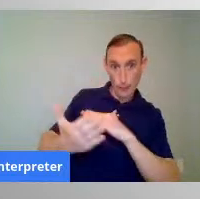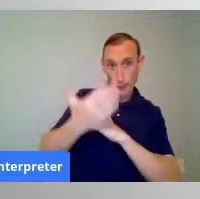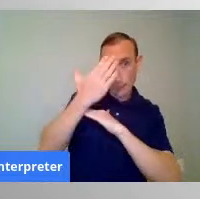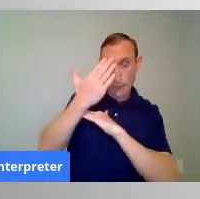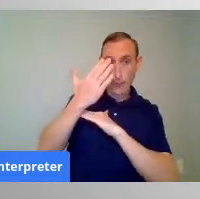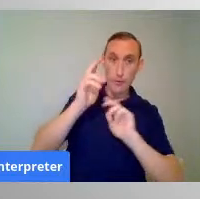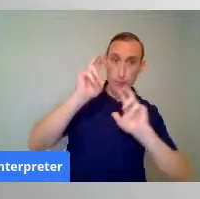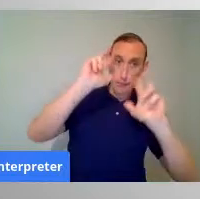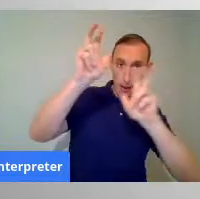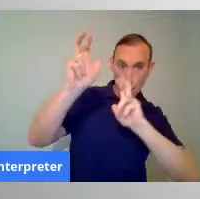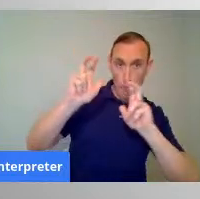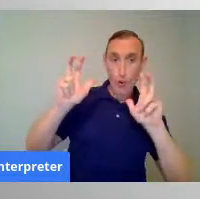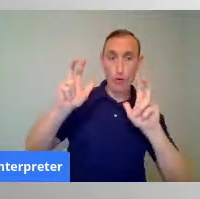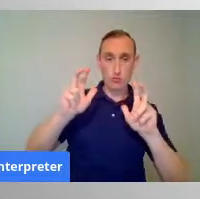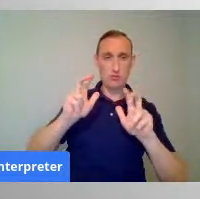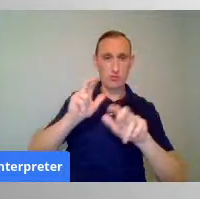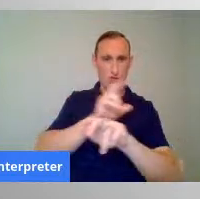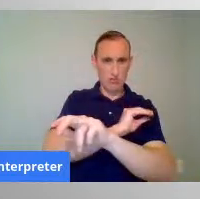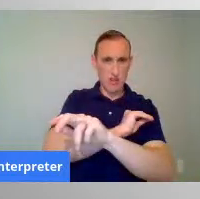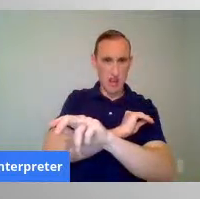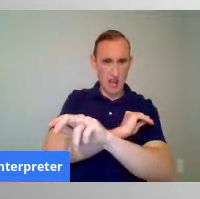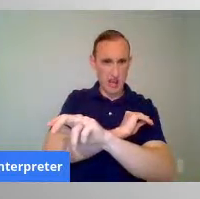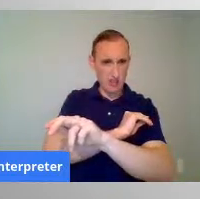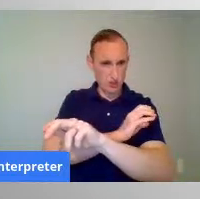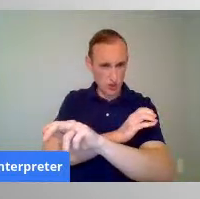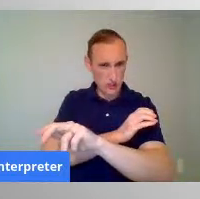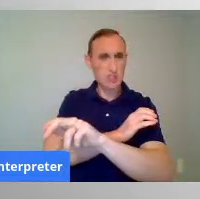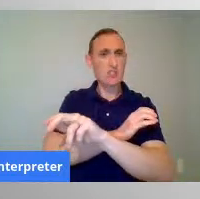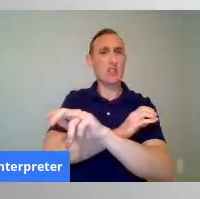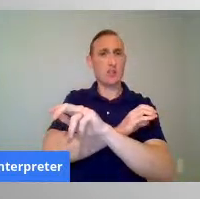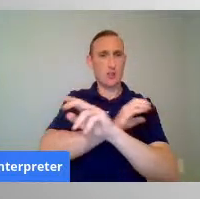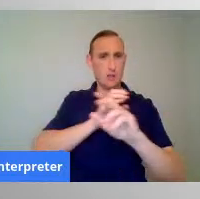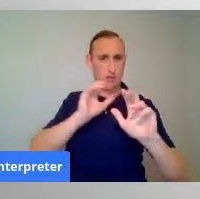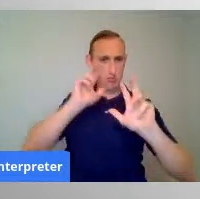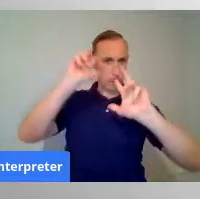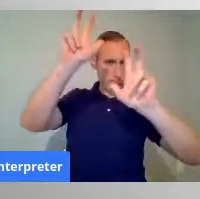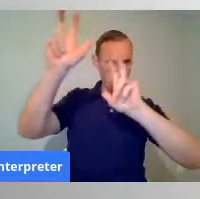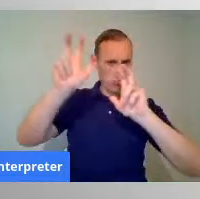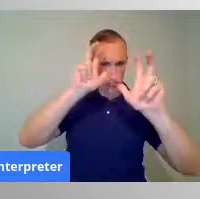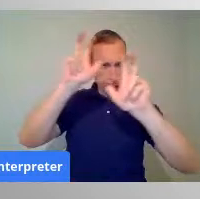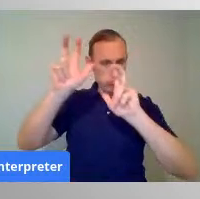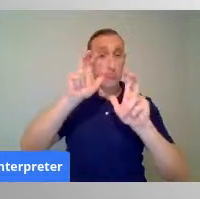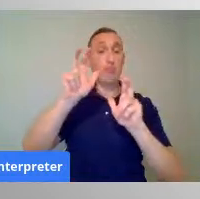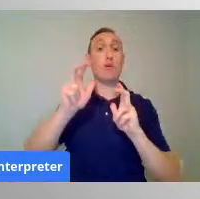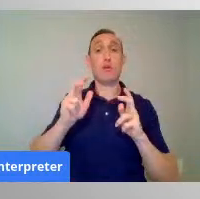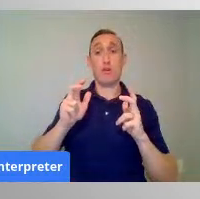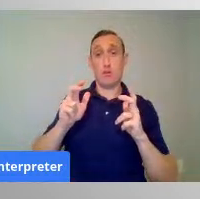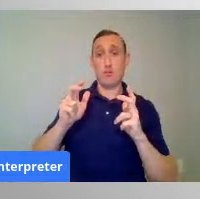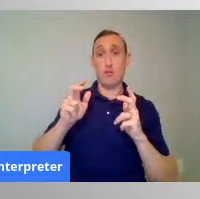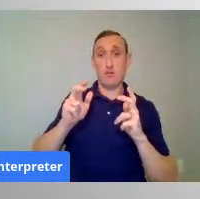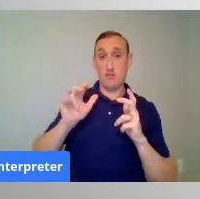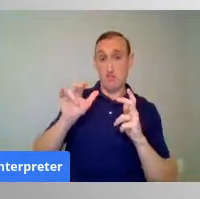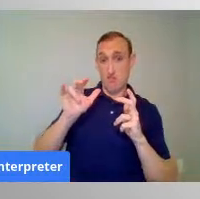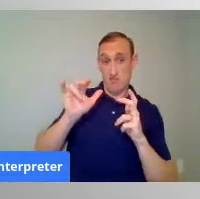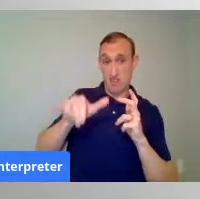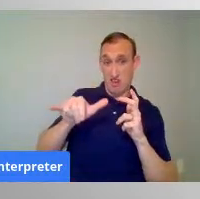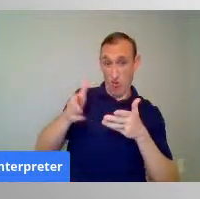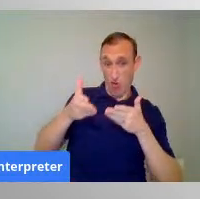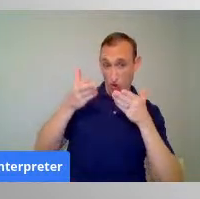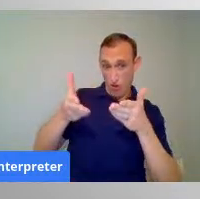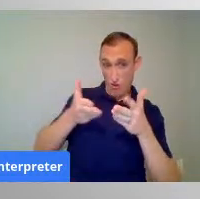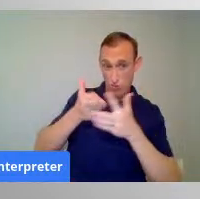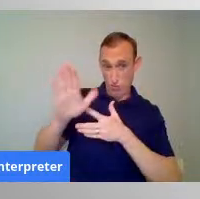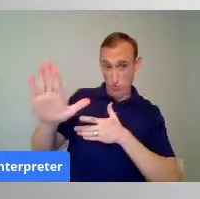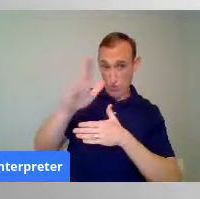energy out so that they could focus if they were one of our exceptional students or not. Is that offered through your program is my